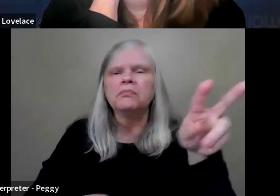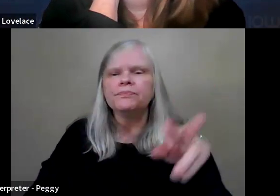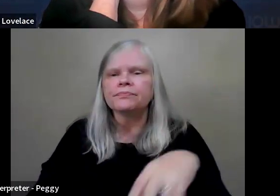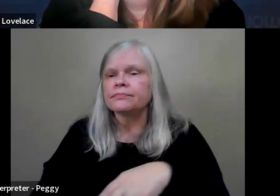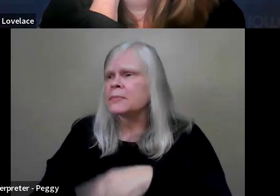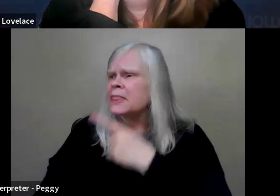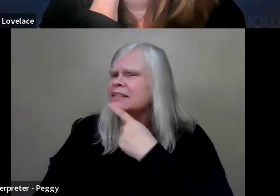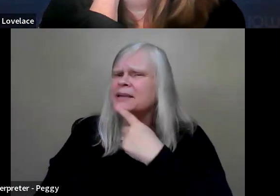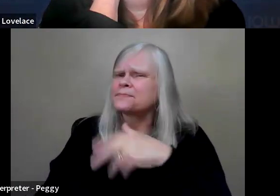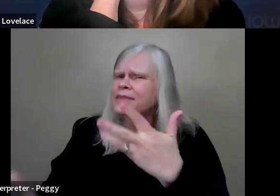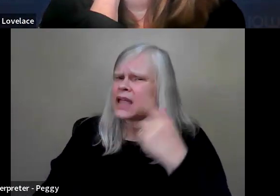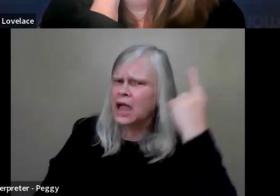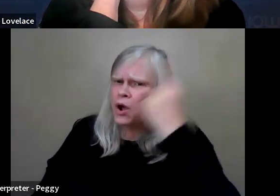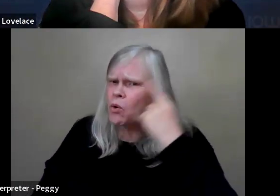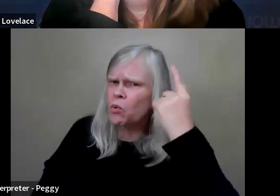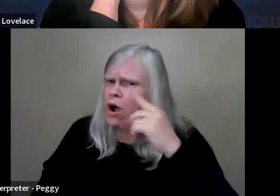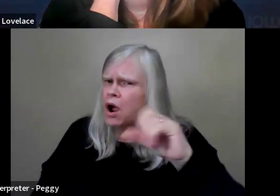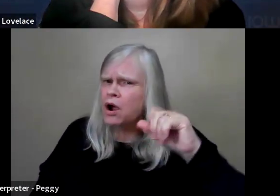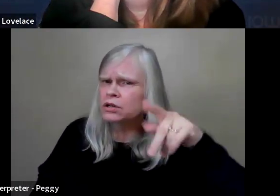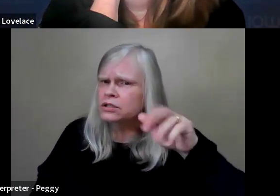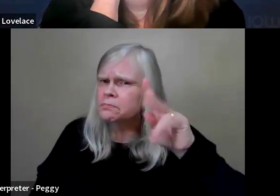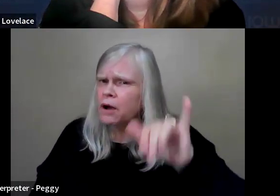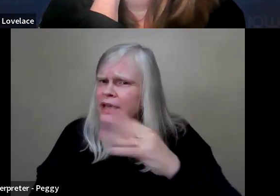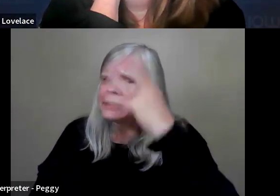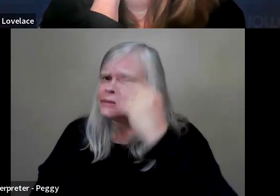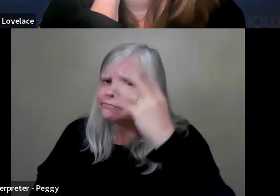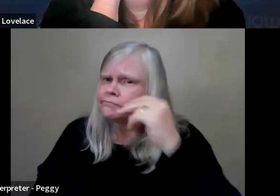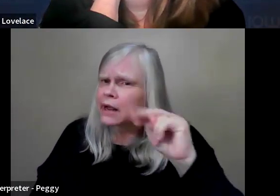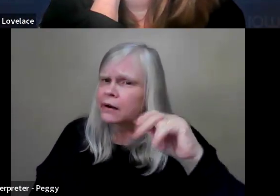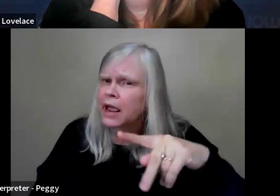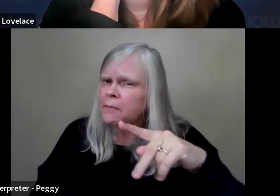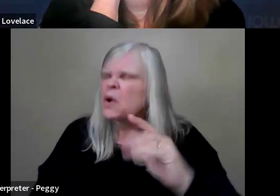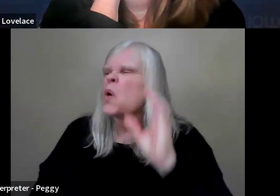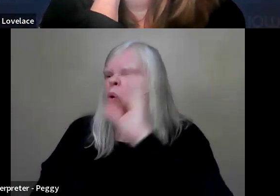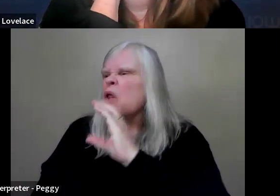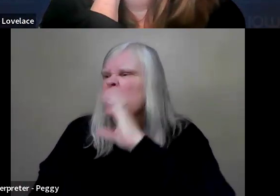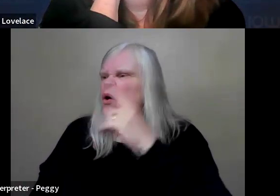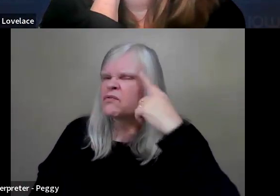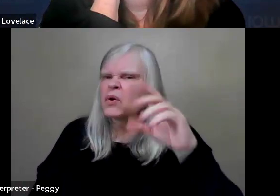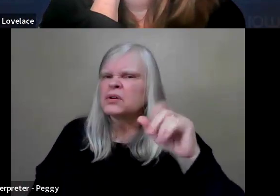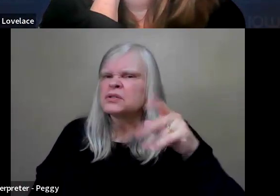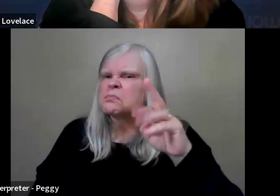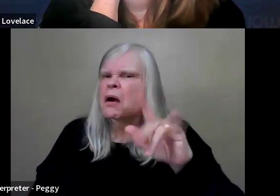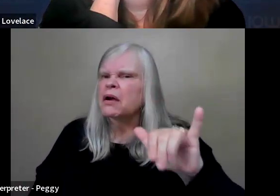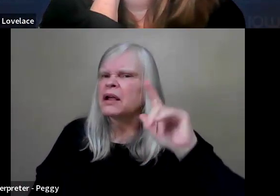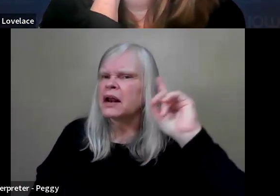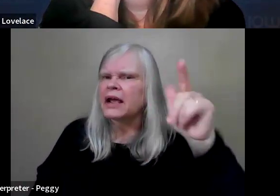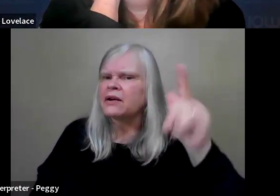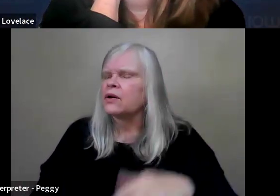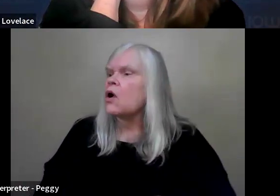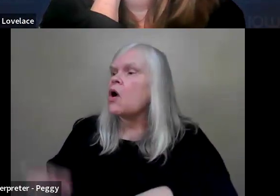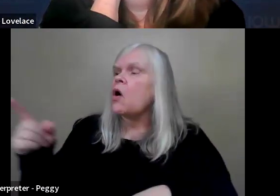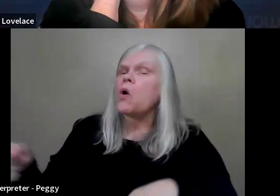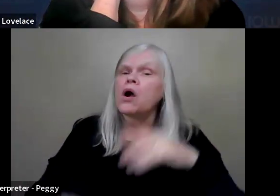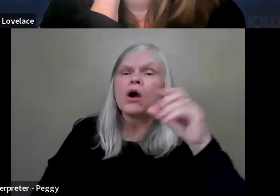"You know, I wonder if Sparky's taking a nap. We'll have to look for her later." Or we might say, "Sparky's at the